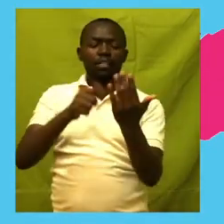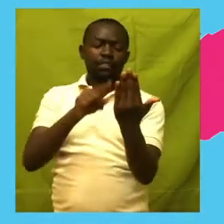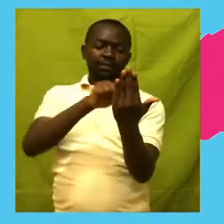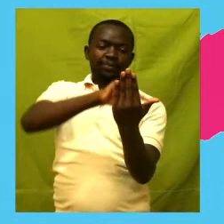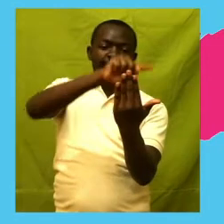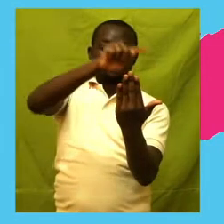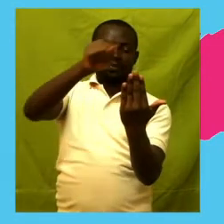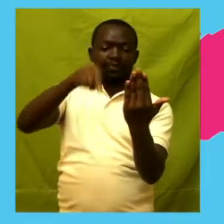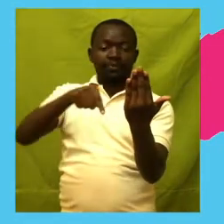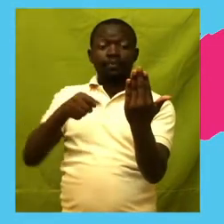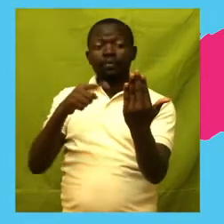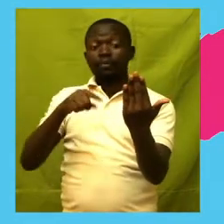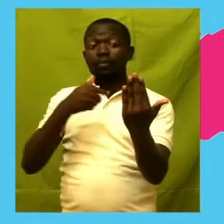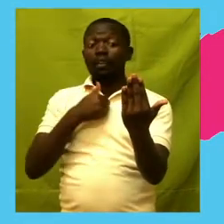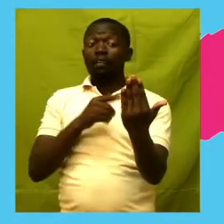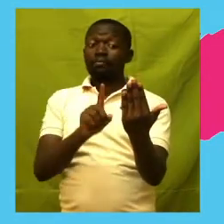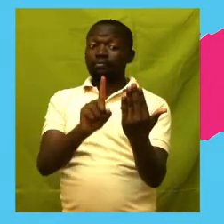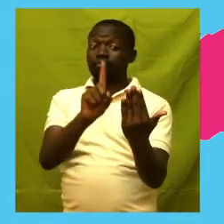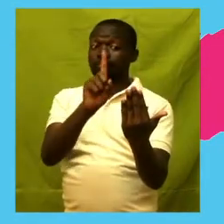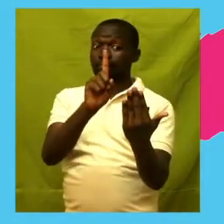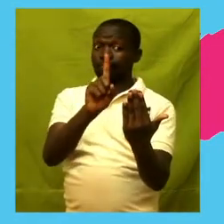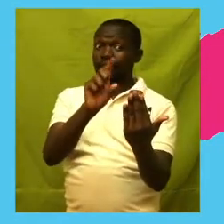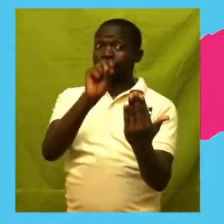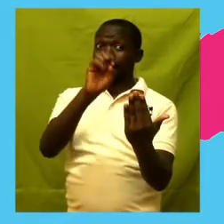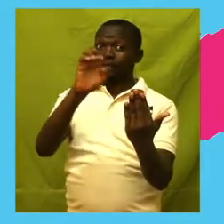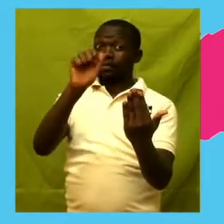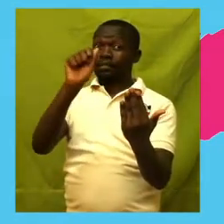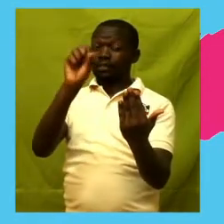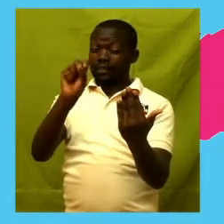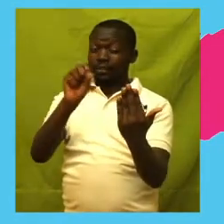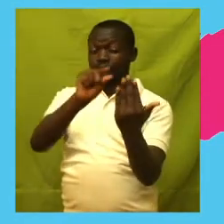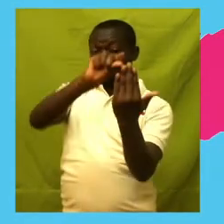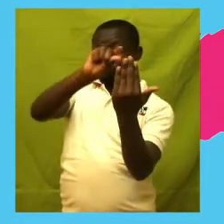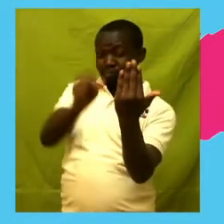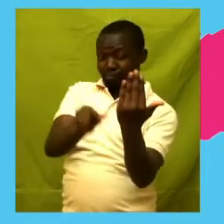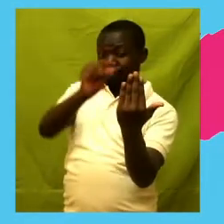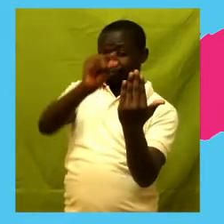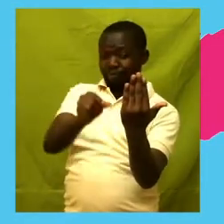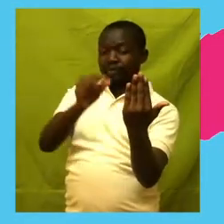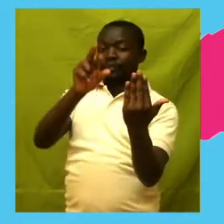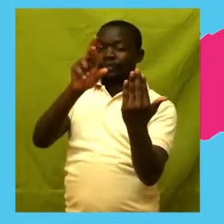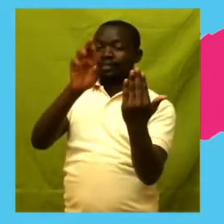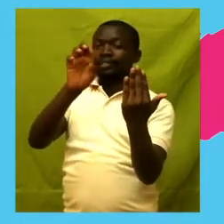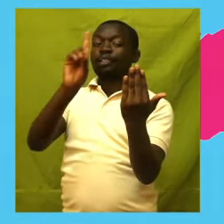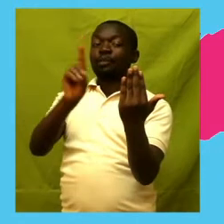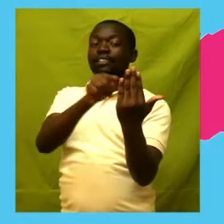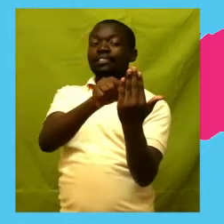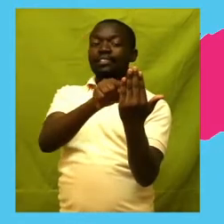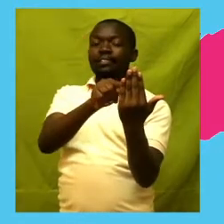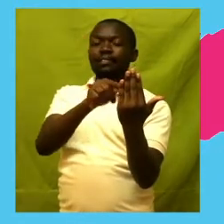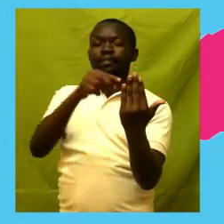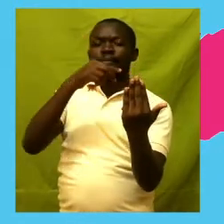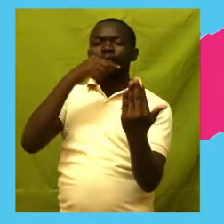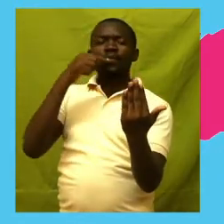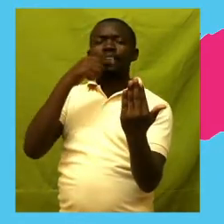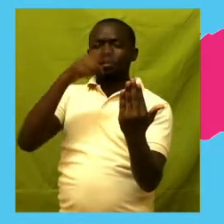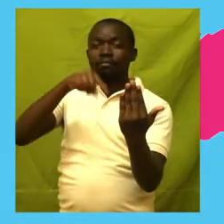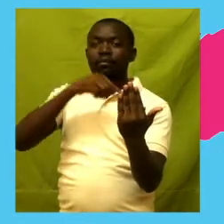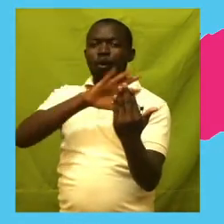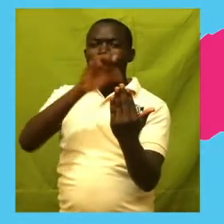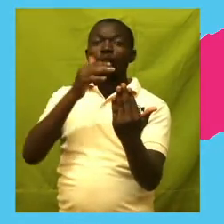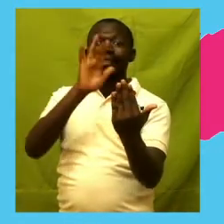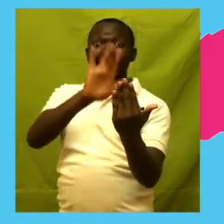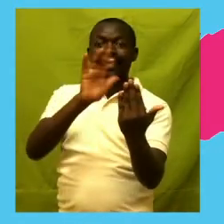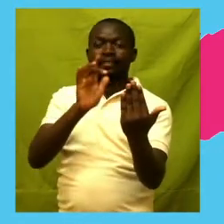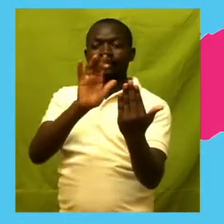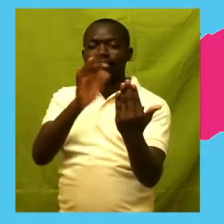seas? Yes, we have one sea called the Red Sea. Can we touch the Red